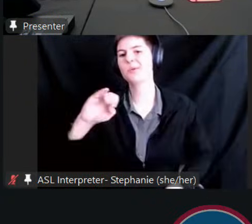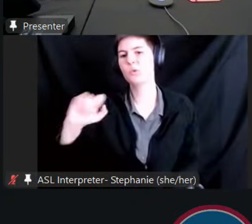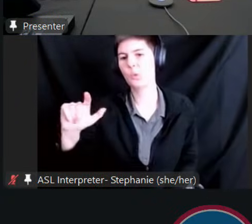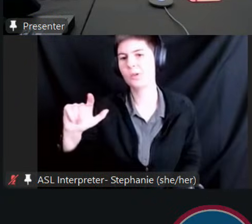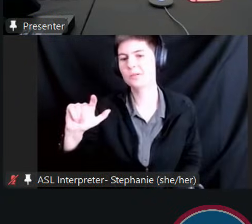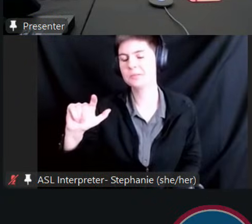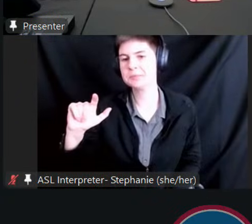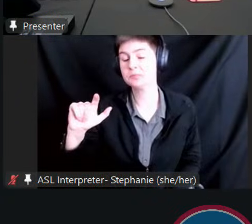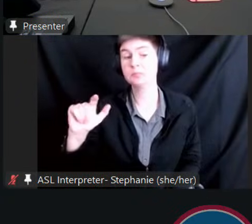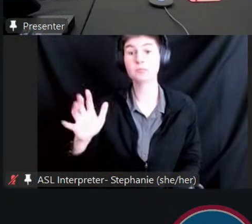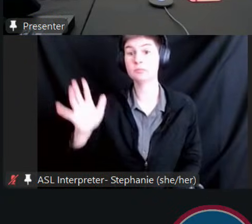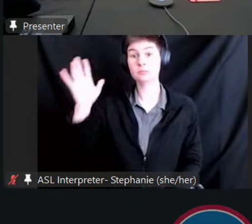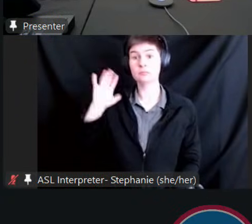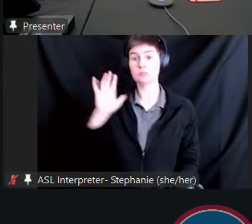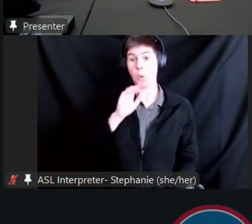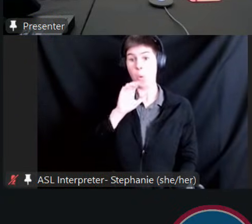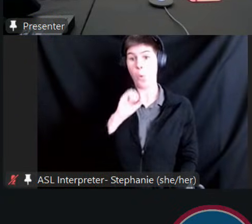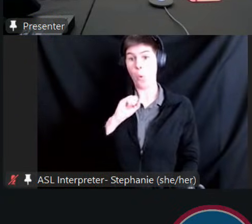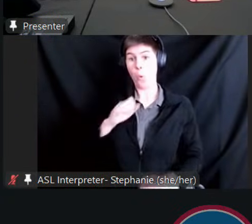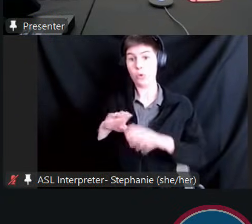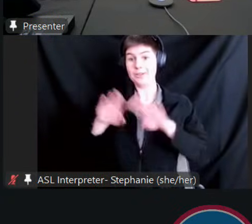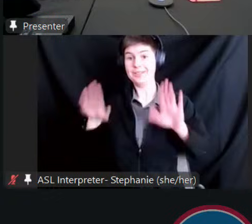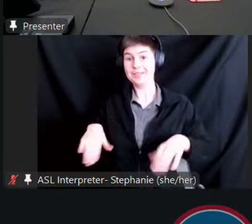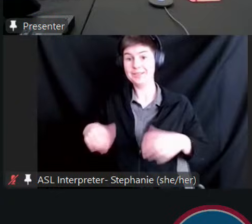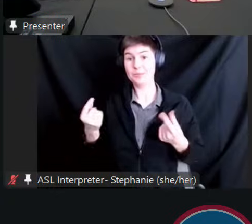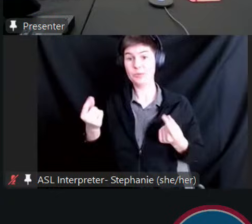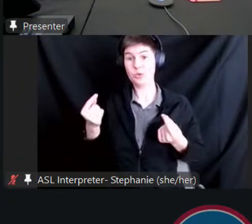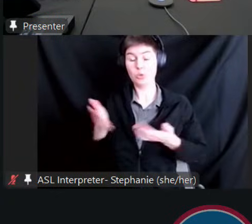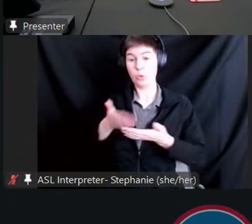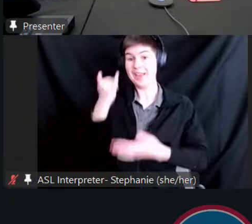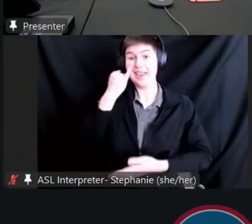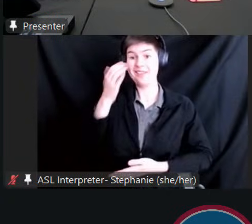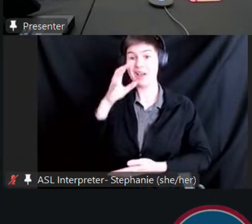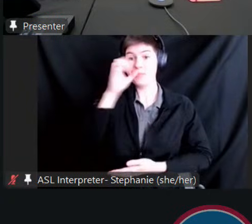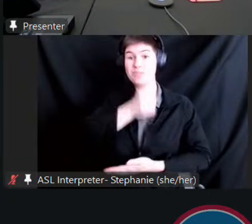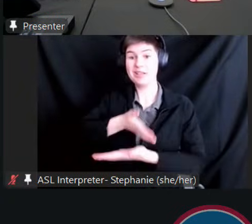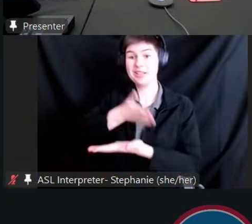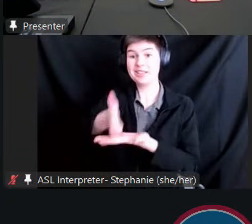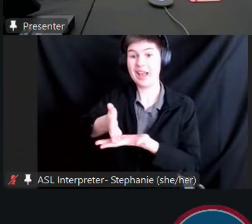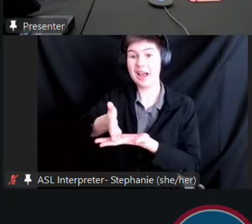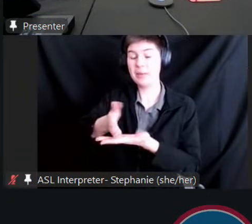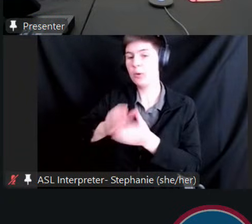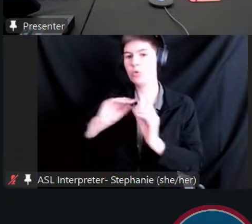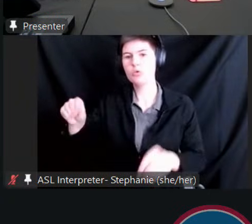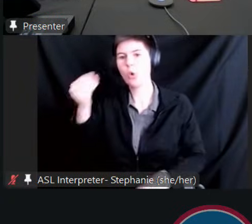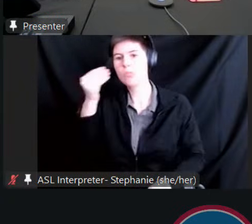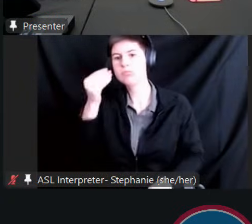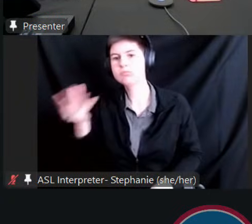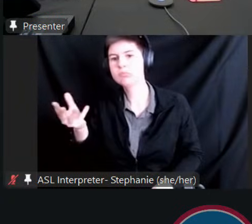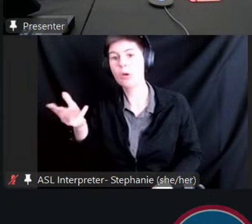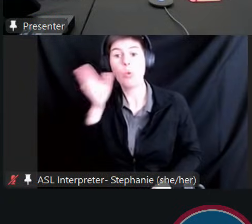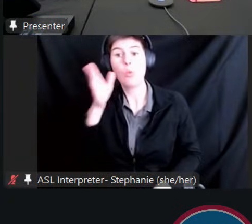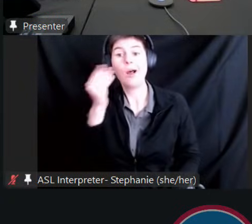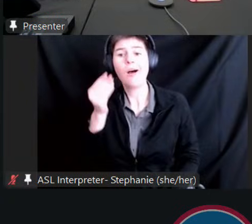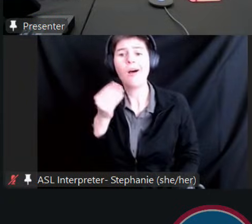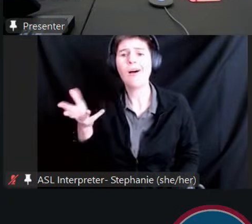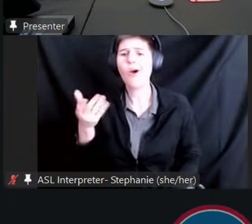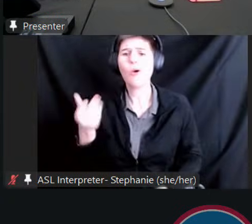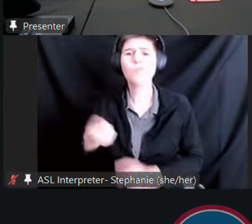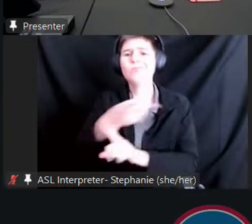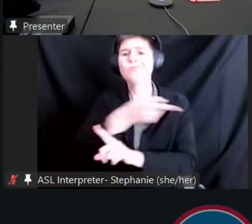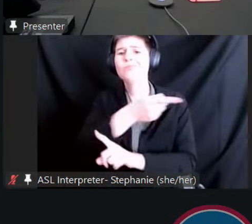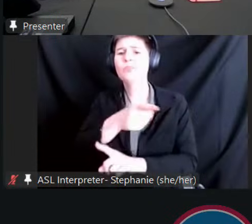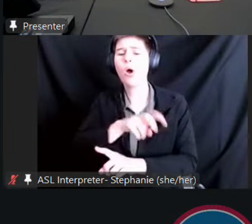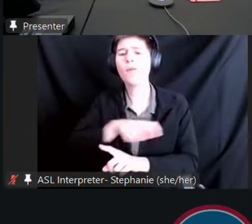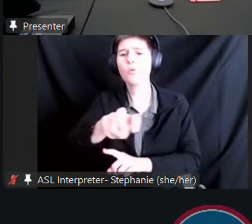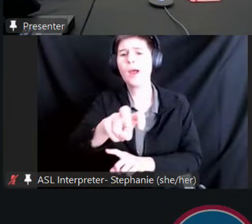of times will not have live arrival times for the stops that are missed, and it'll just kind of, say off route or on detour. What this will